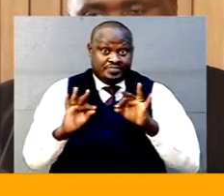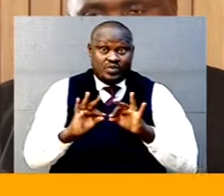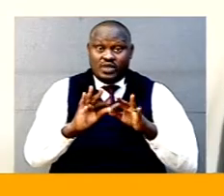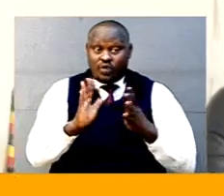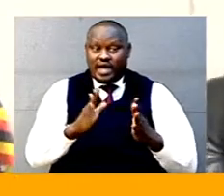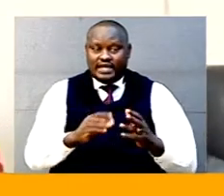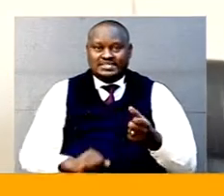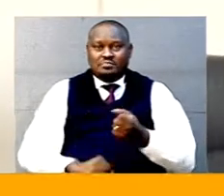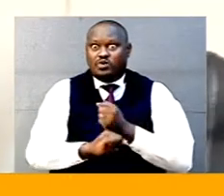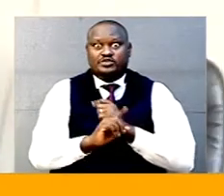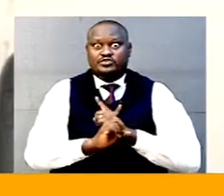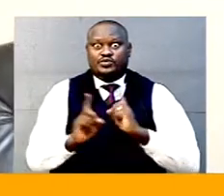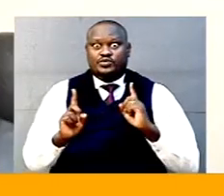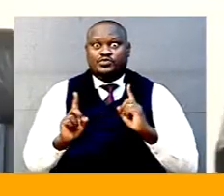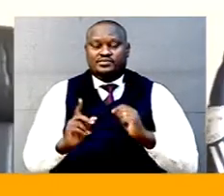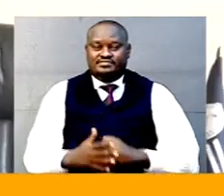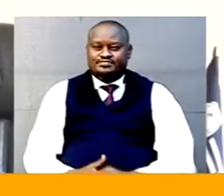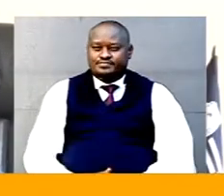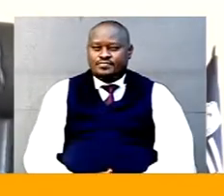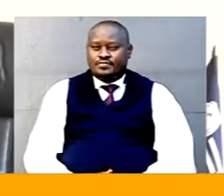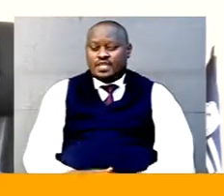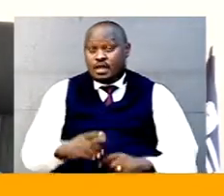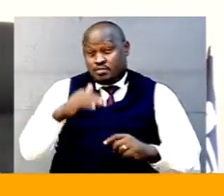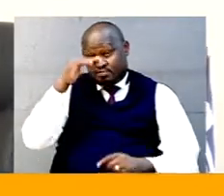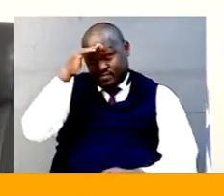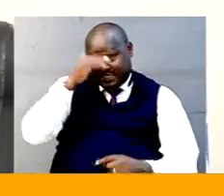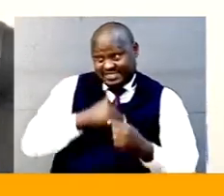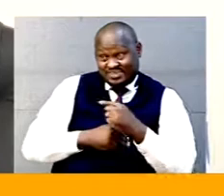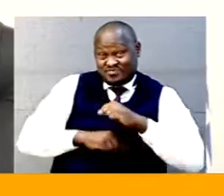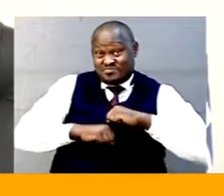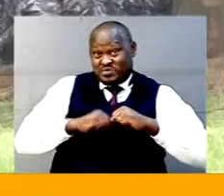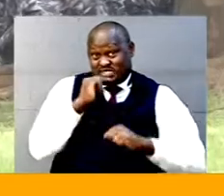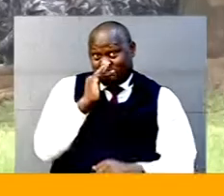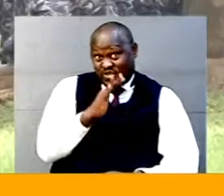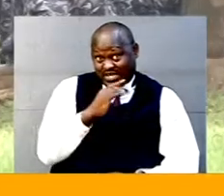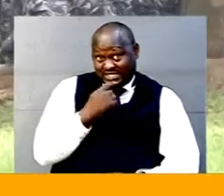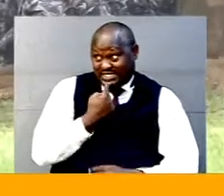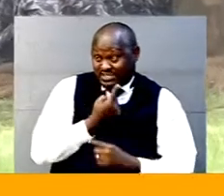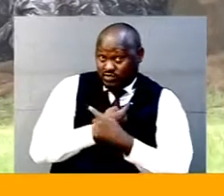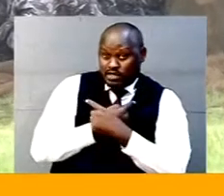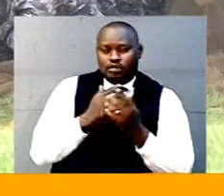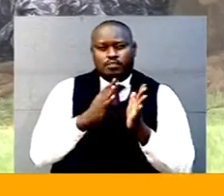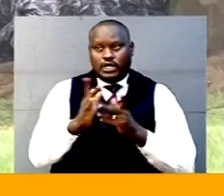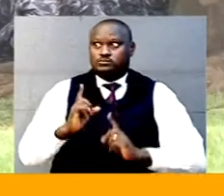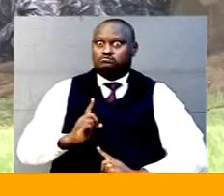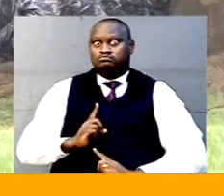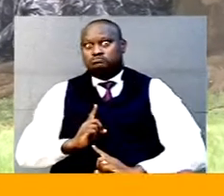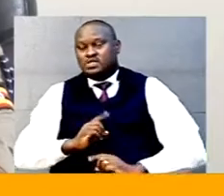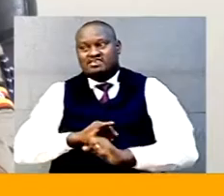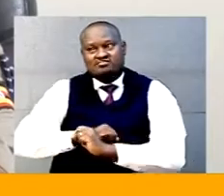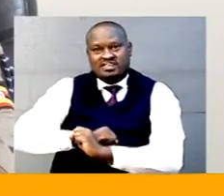burial. However, police spokesperson Emilian Kaima says they will deploy to eliminate criminal